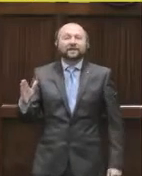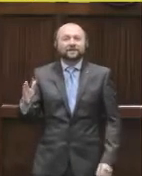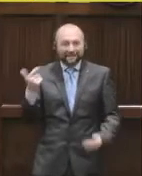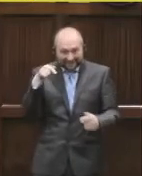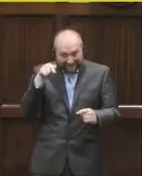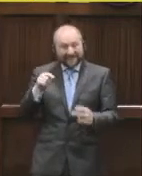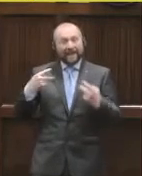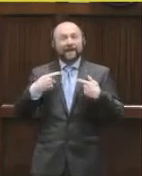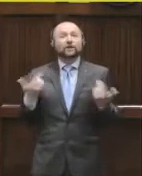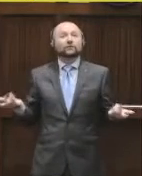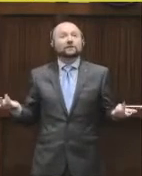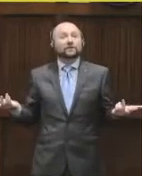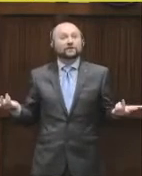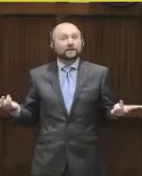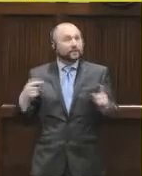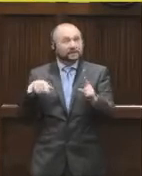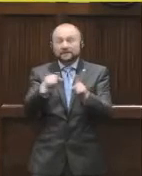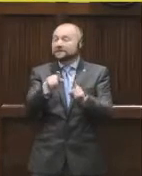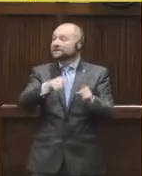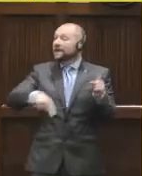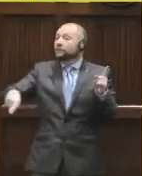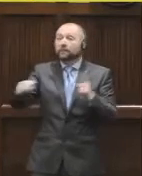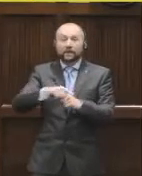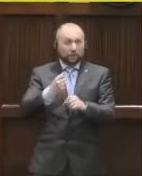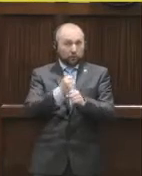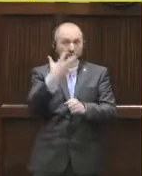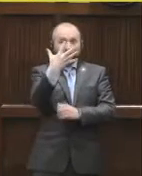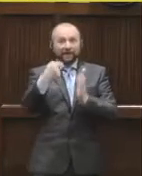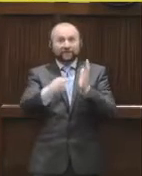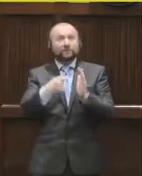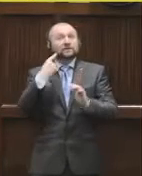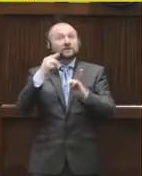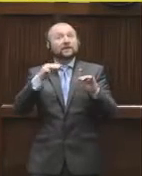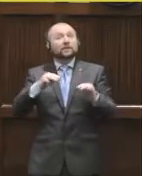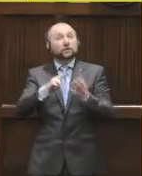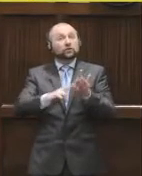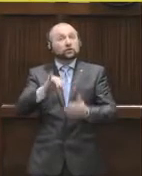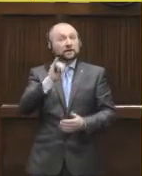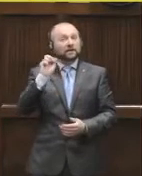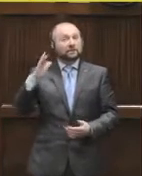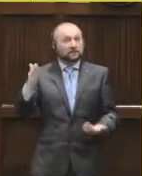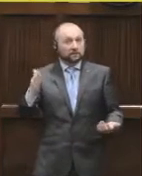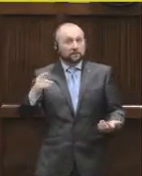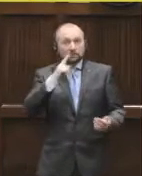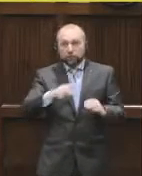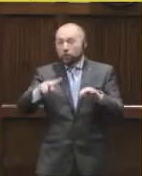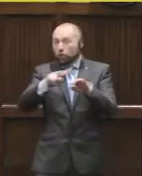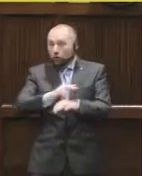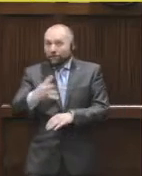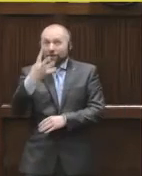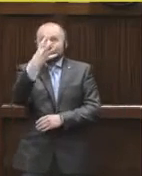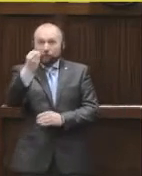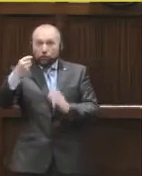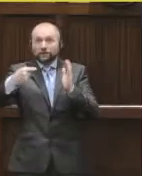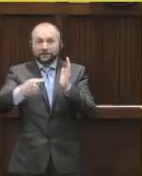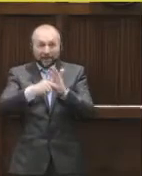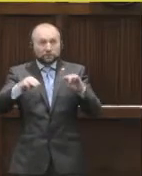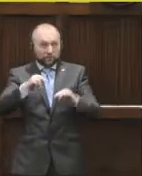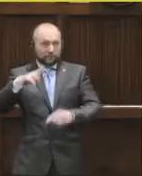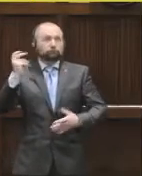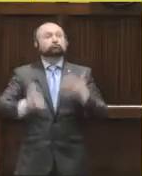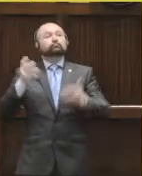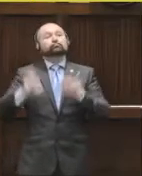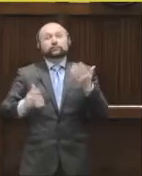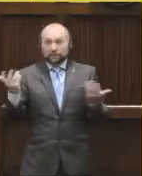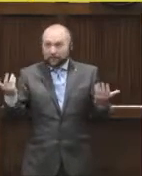is a language. There's about, as others have said, 5,000 deaf people in Ireland who use it, but over 40,000 users of ISL,